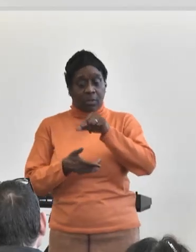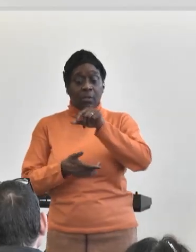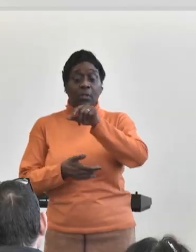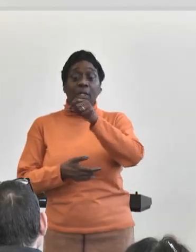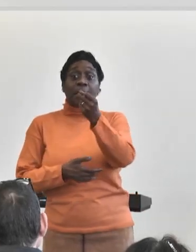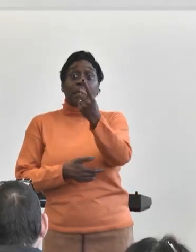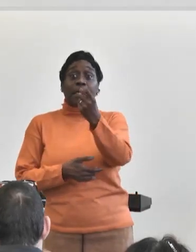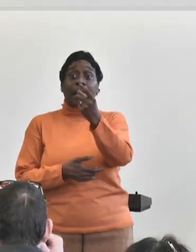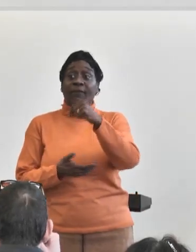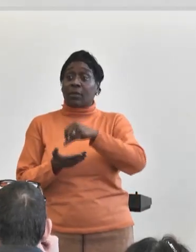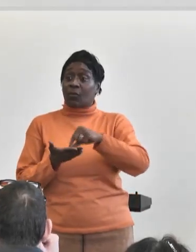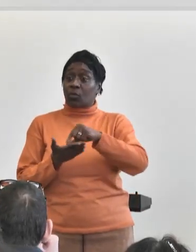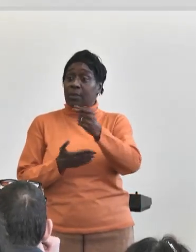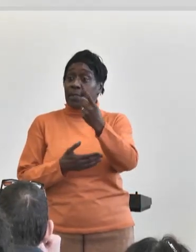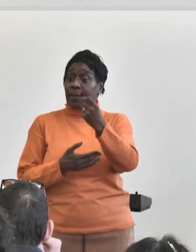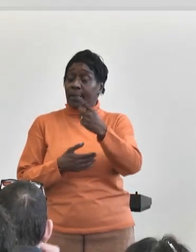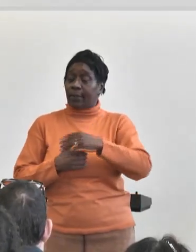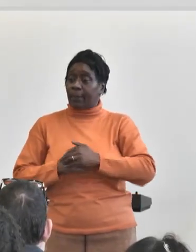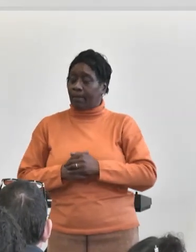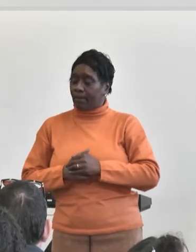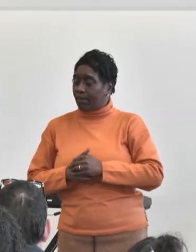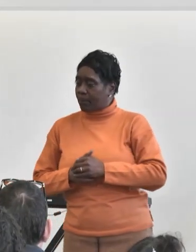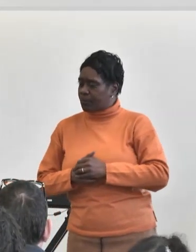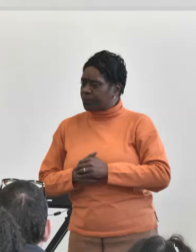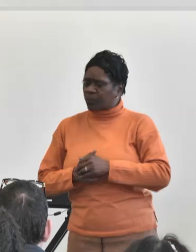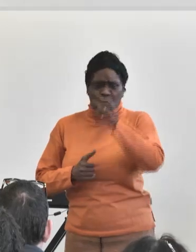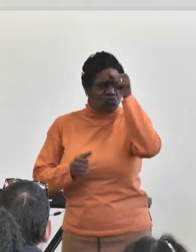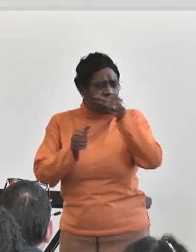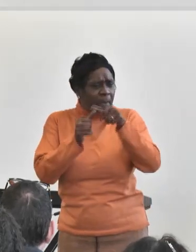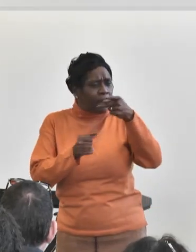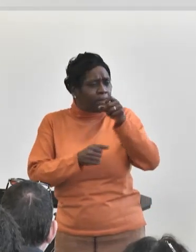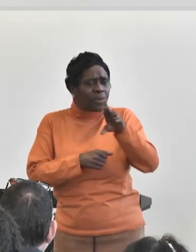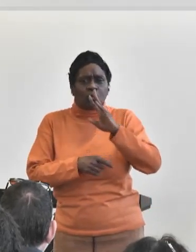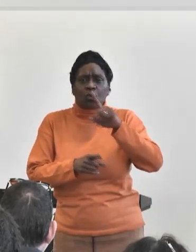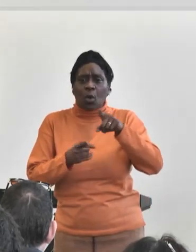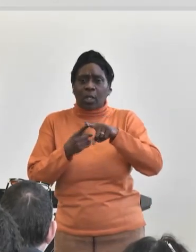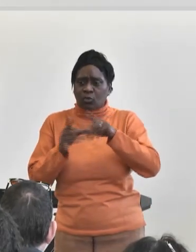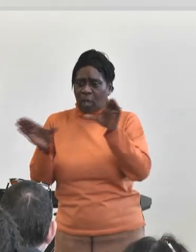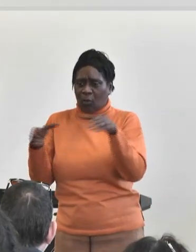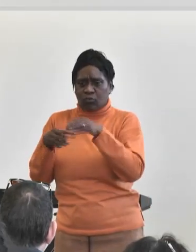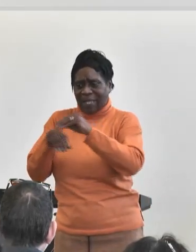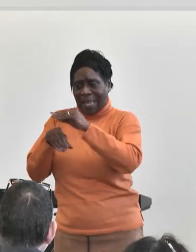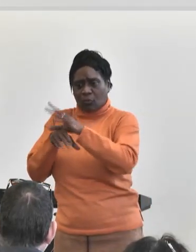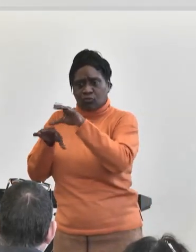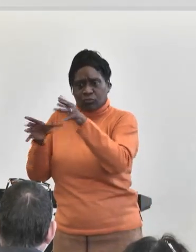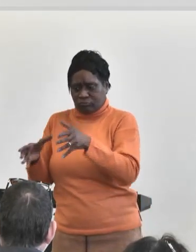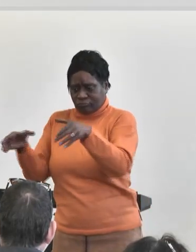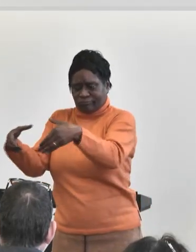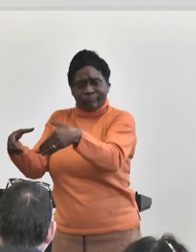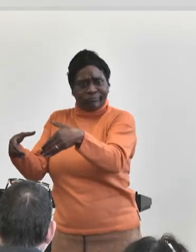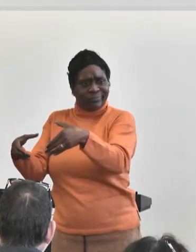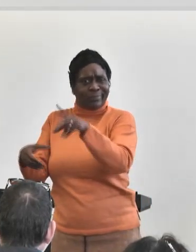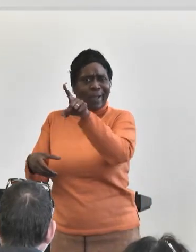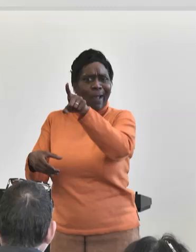hubo esta explicación. Vean el versículo 11. Now remember, Peter's talking to the council. Recuerda que Pedro está hablando al consejo. There's